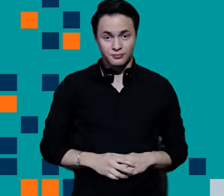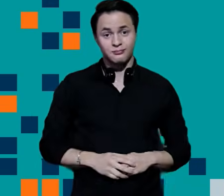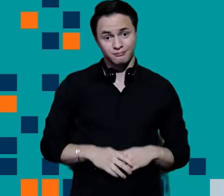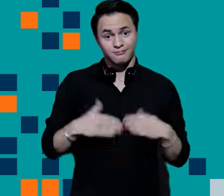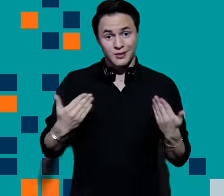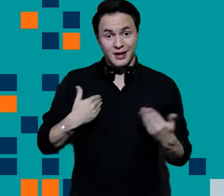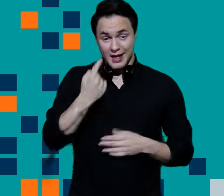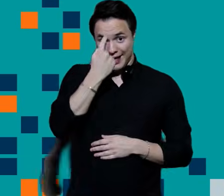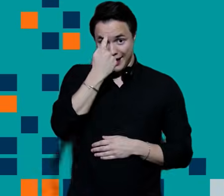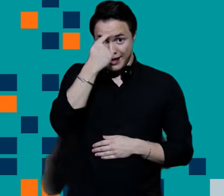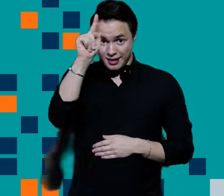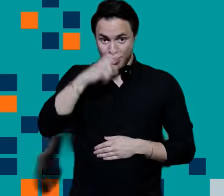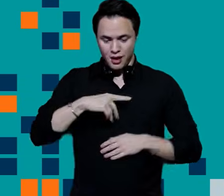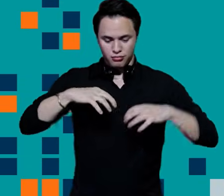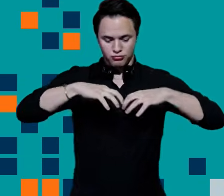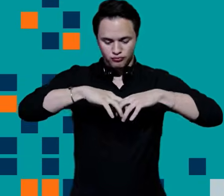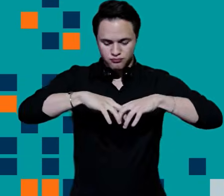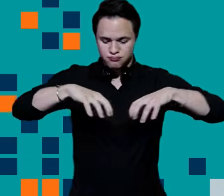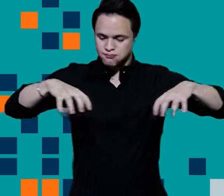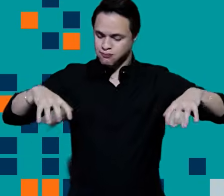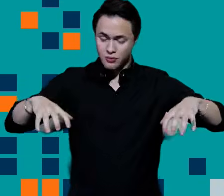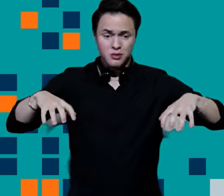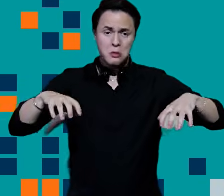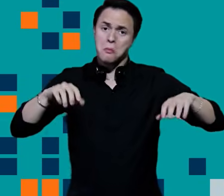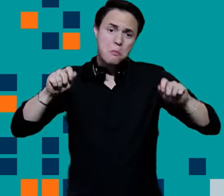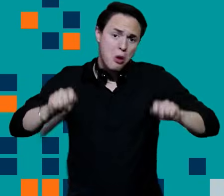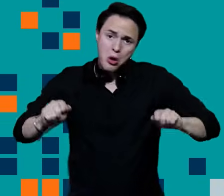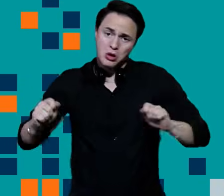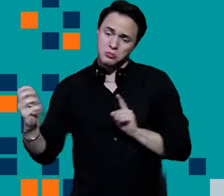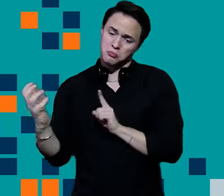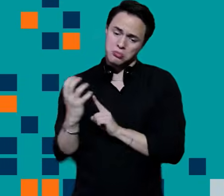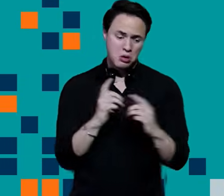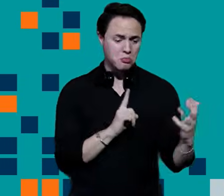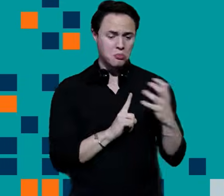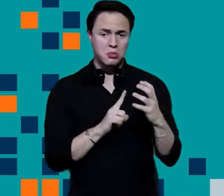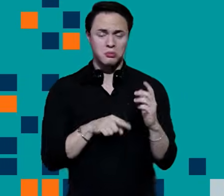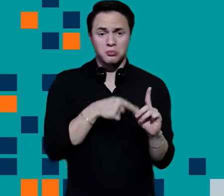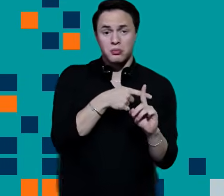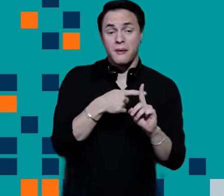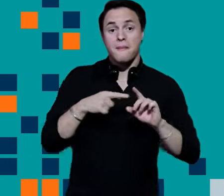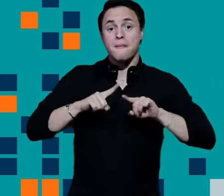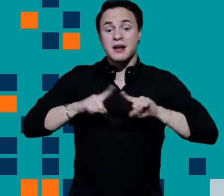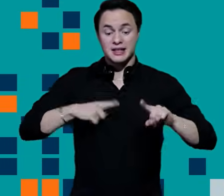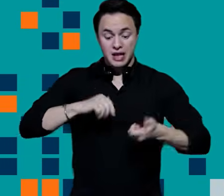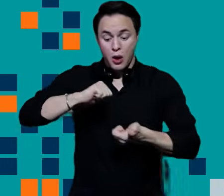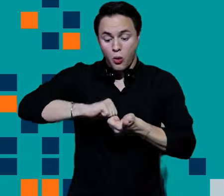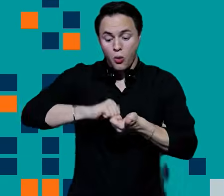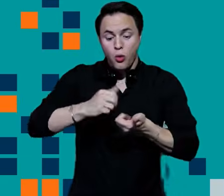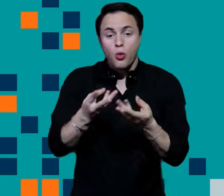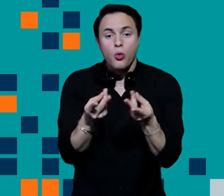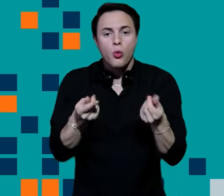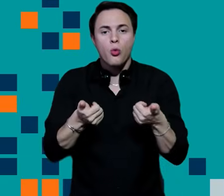idea of salutogenesis. And so what I'd like to do is walk through these qualities that we've studied